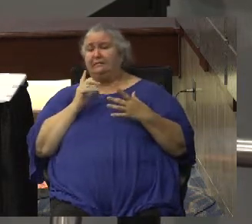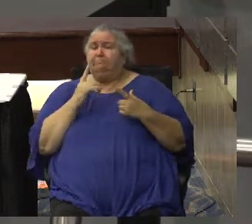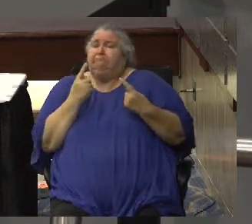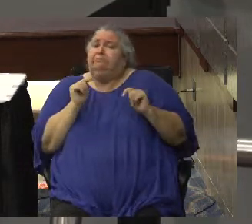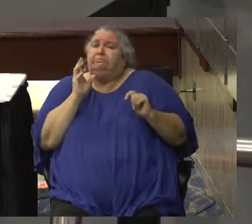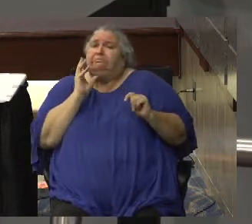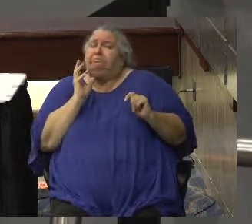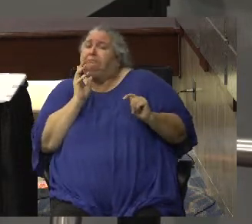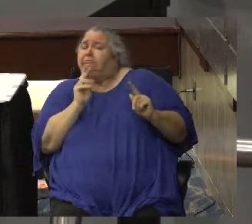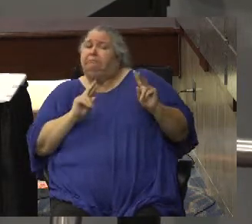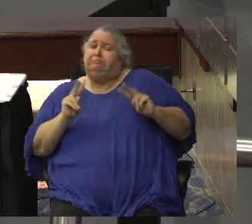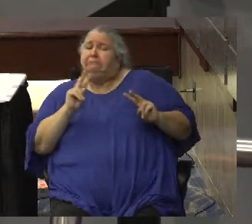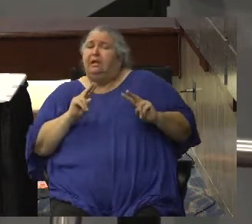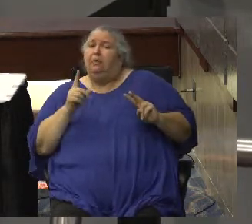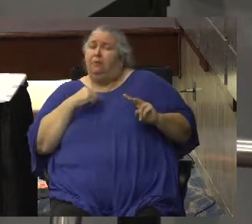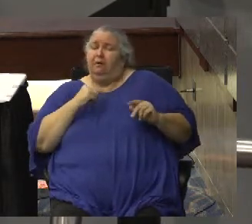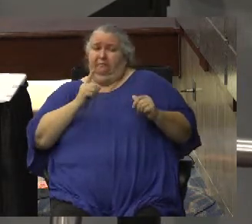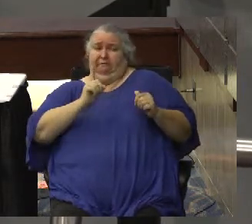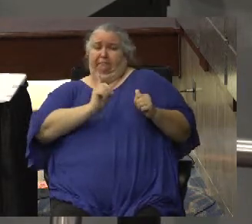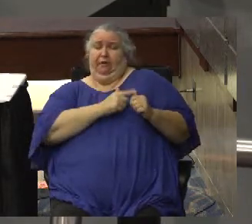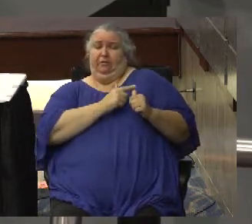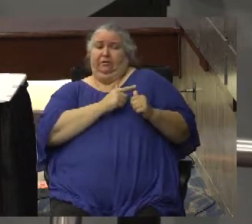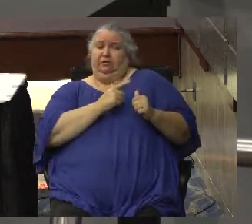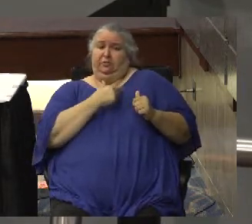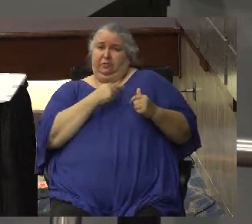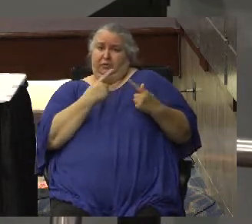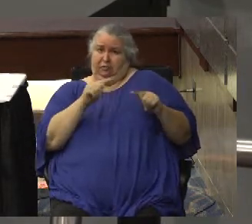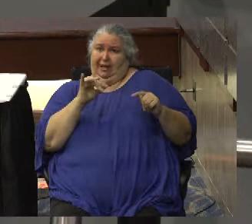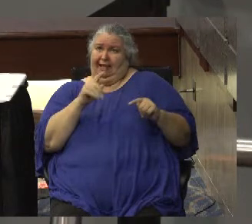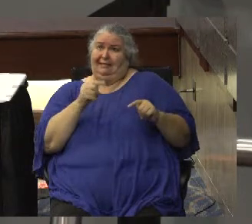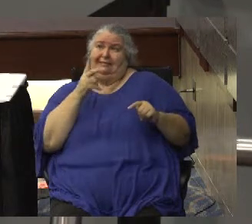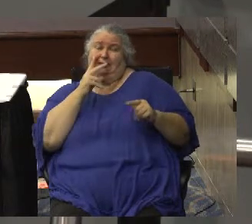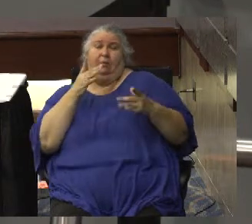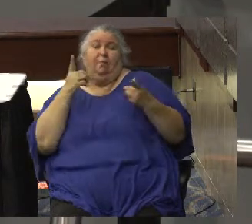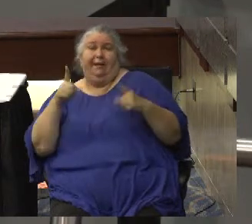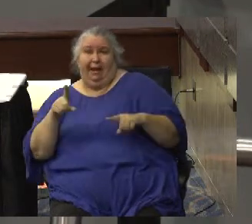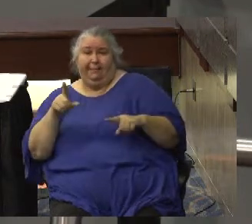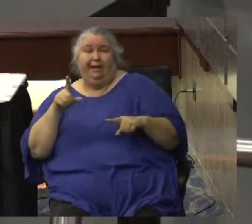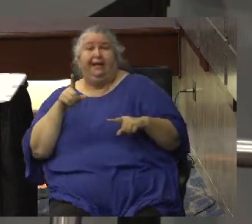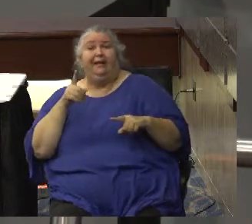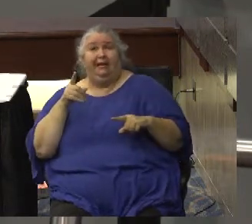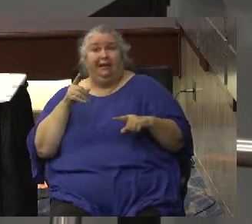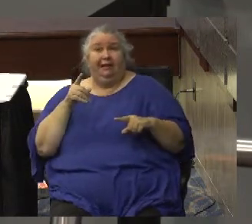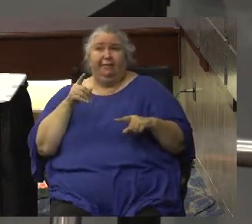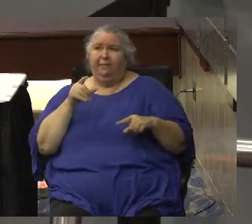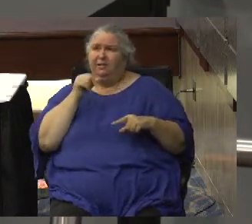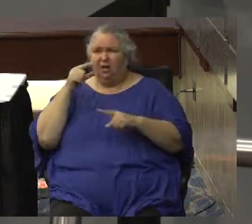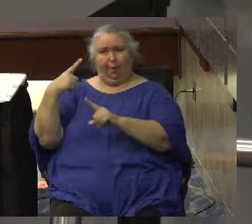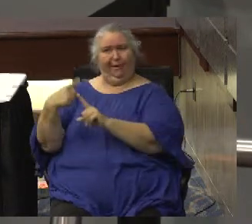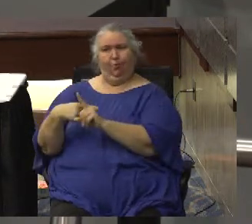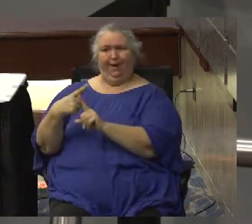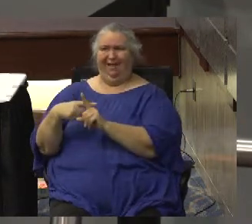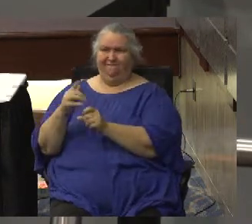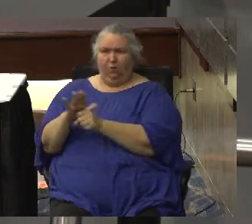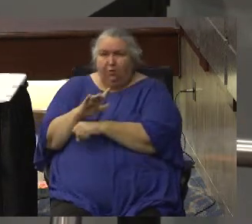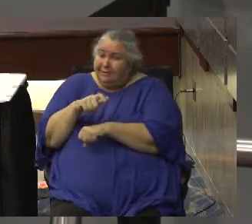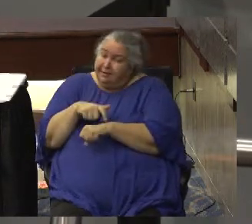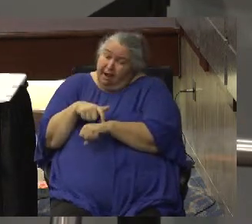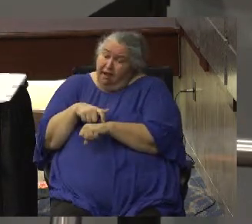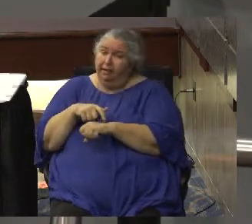to acknowledge it and pull the plug because, you know, we don't know what's going to happen, and it won't be rented out, I'm sure, full time.